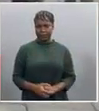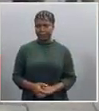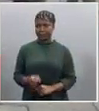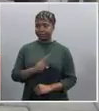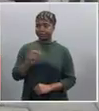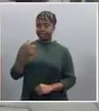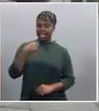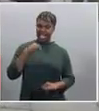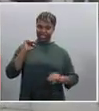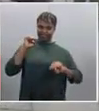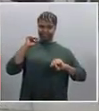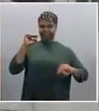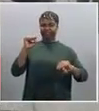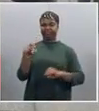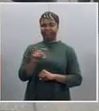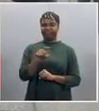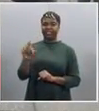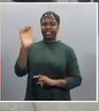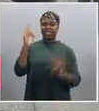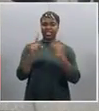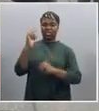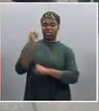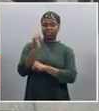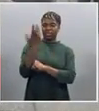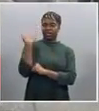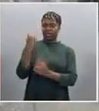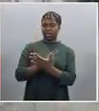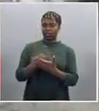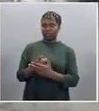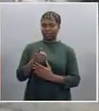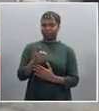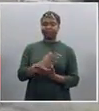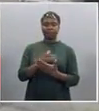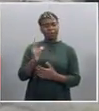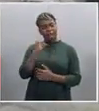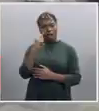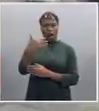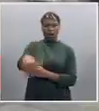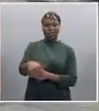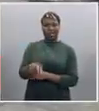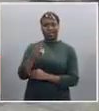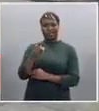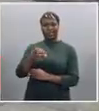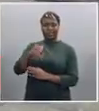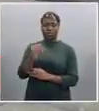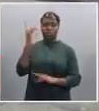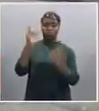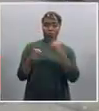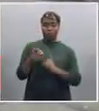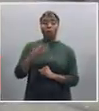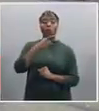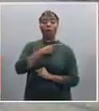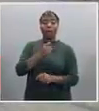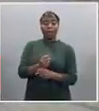this protest at the City of Johannesburg offices last week. They were sleeping outside. This was all in an effort